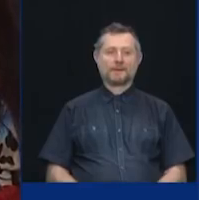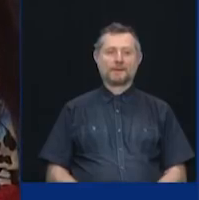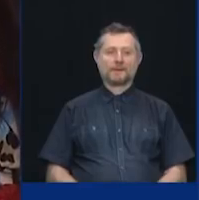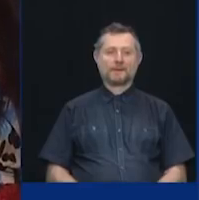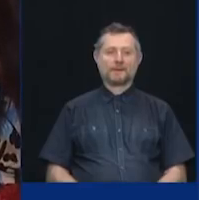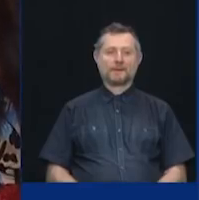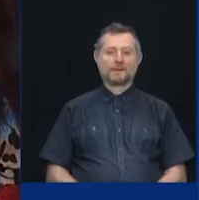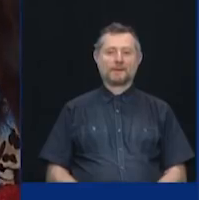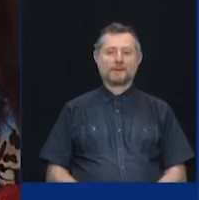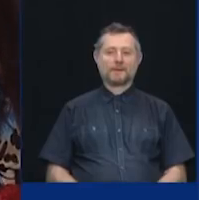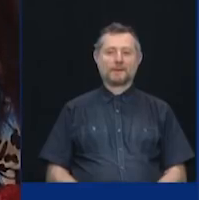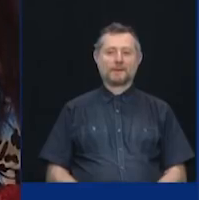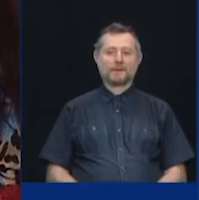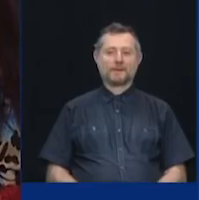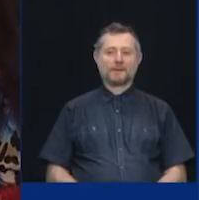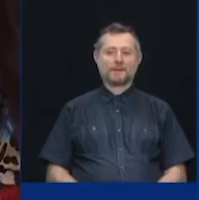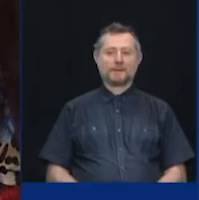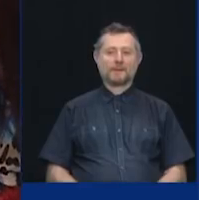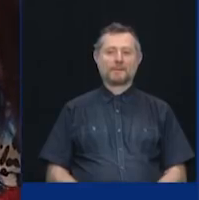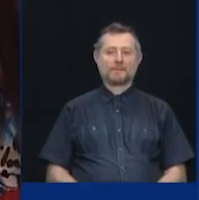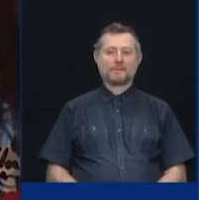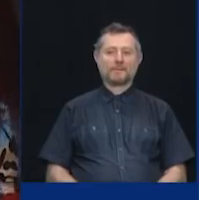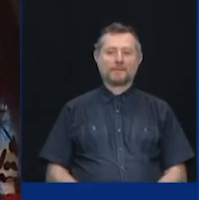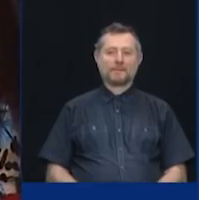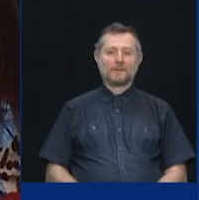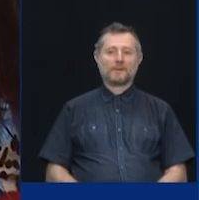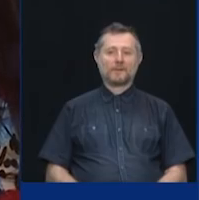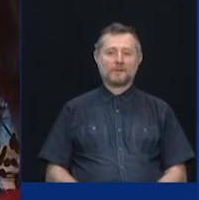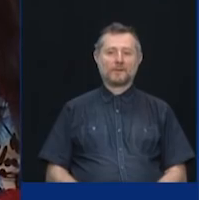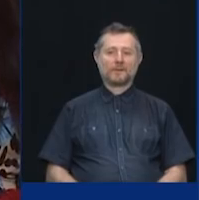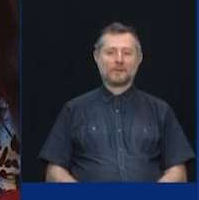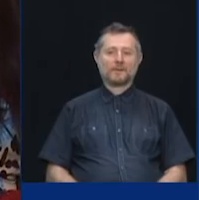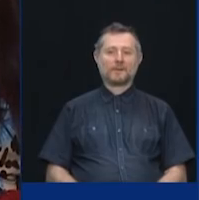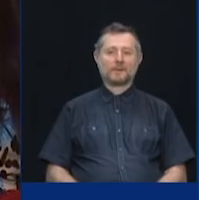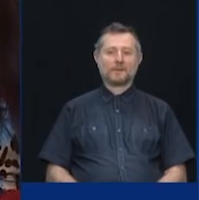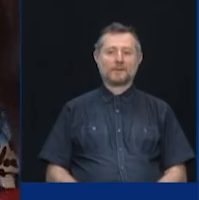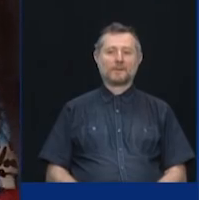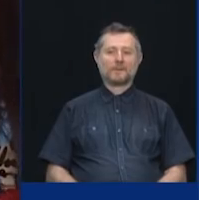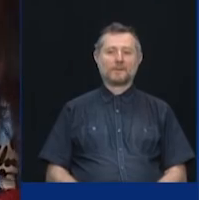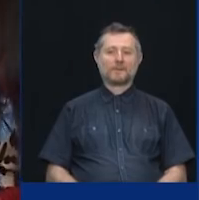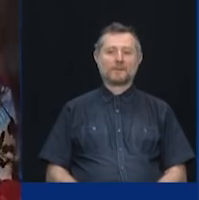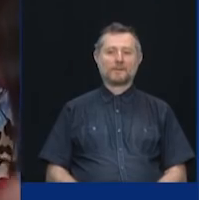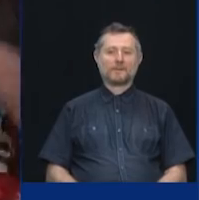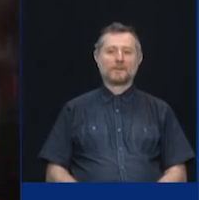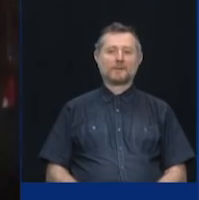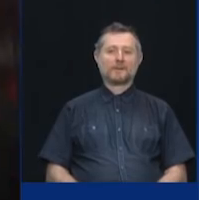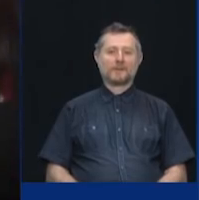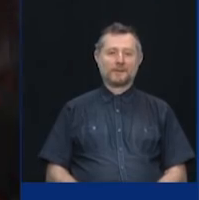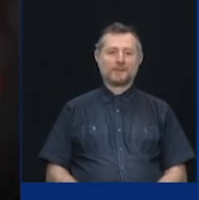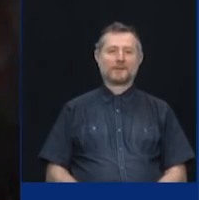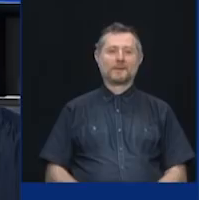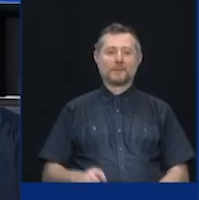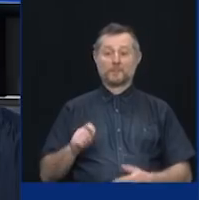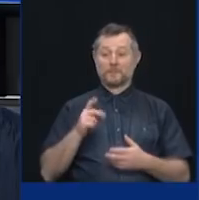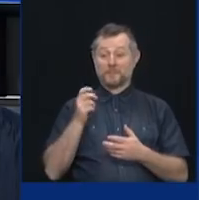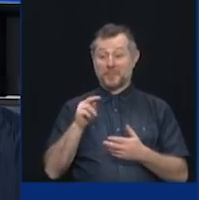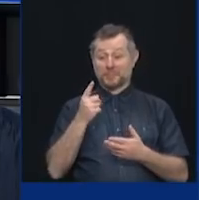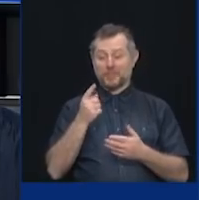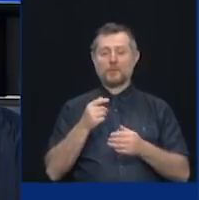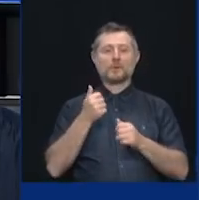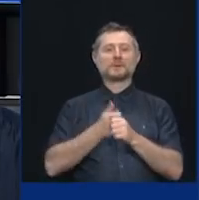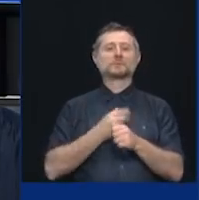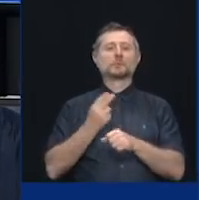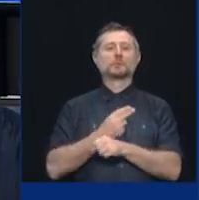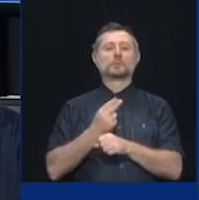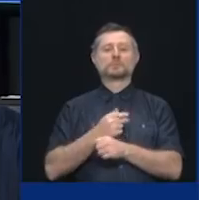Signing pen means every pen was used in the signing of the bill. Congratulations, the bill is signed.